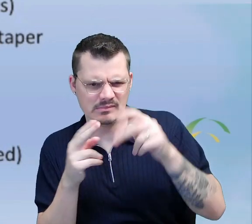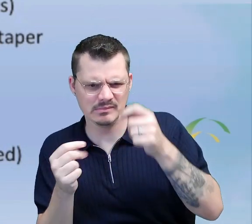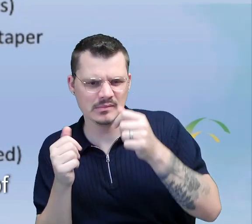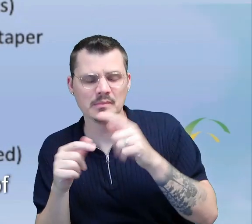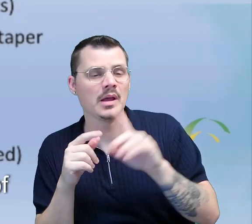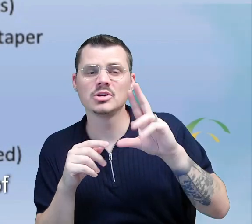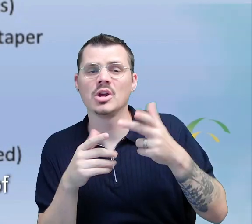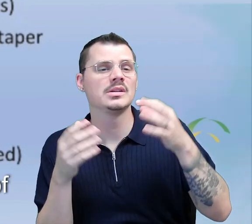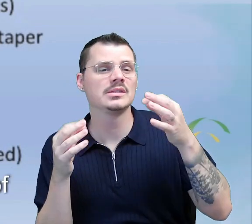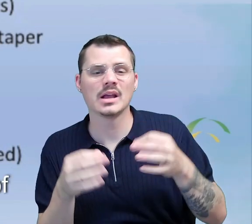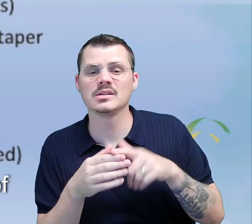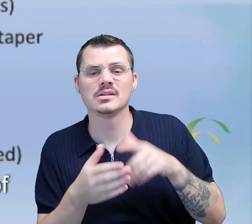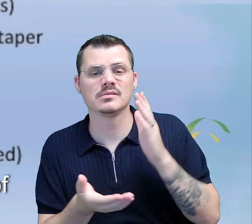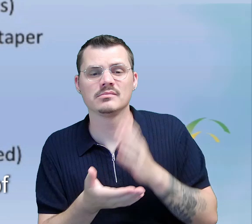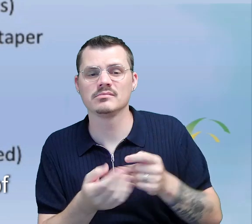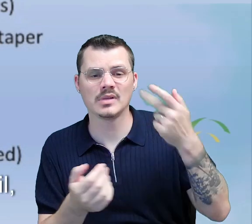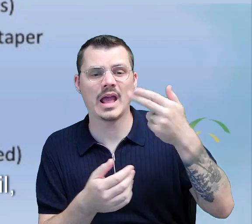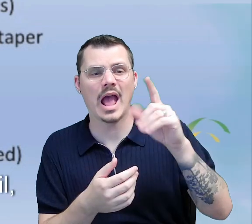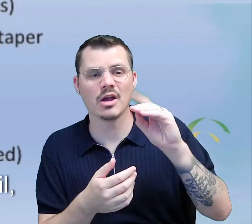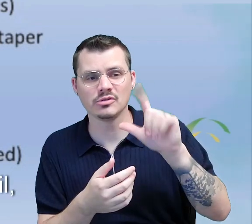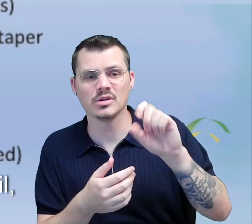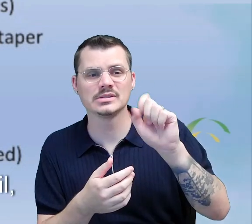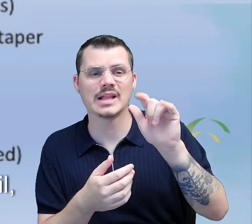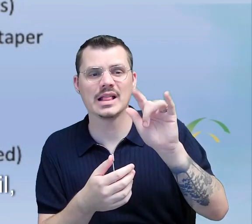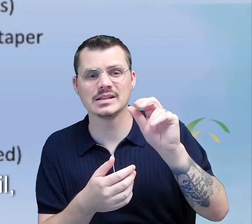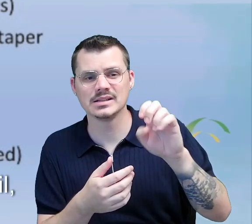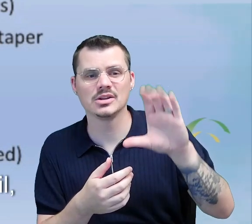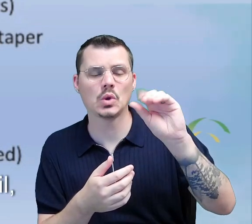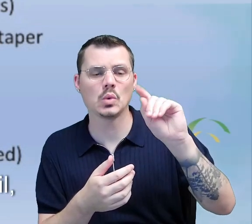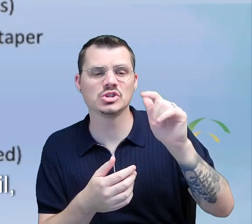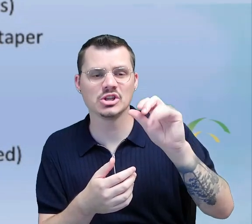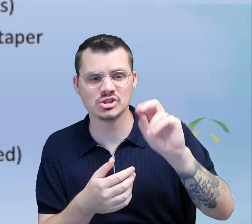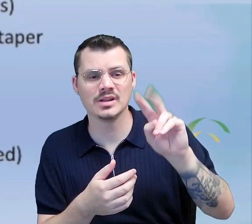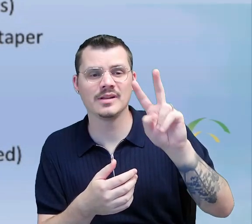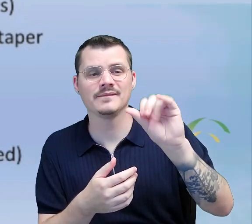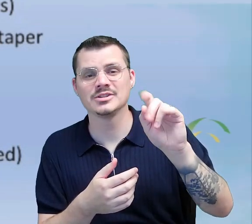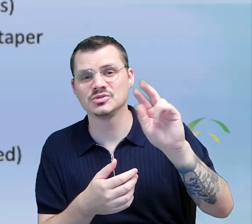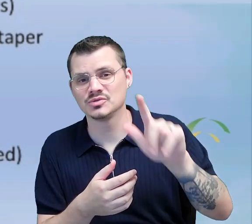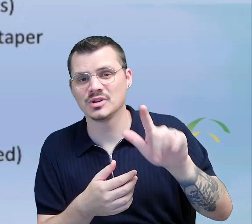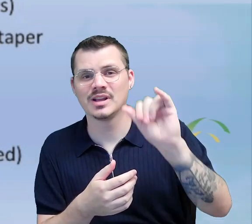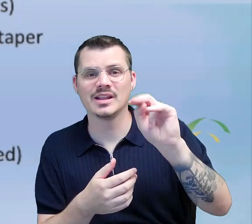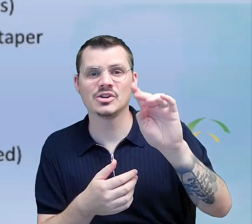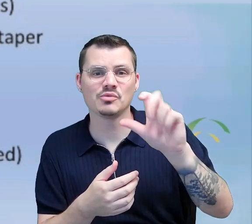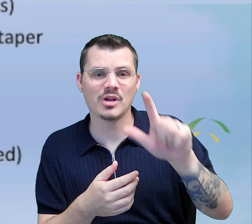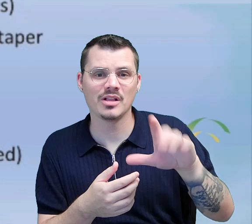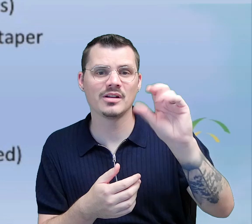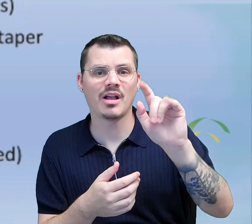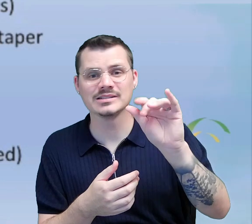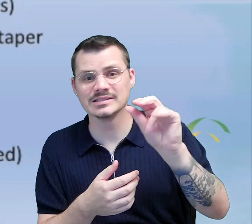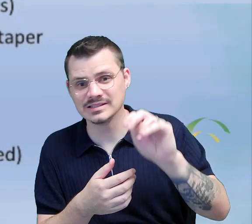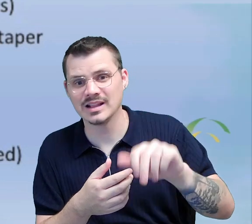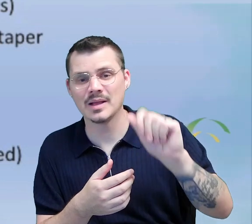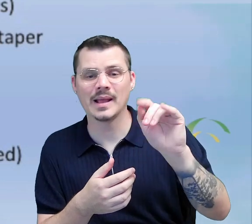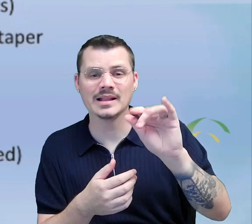But Doug decided to start getting rid of Haldol, Stelazine, Cogentin, Vistaril, Inderal, Clonidine, Amantadine,